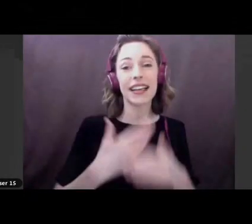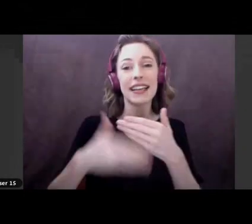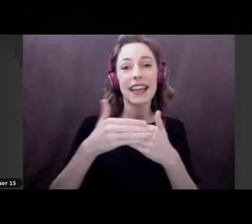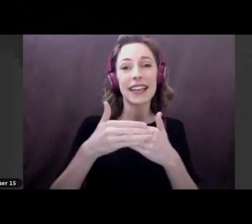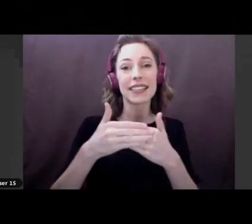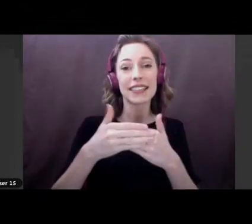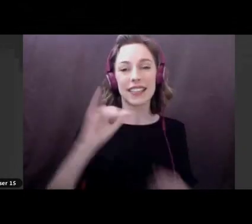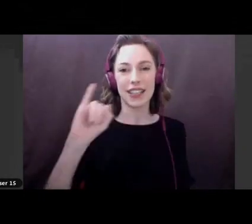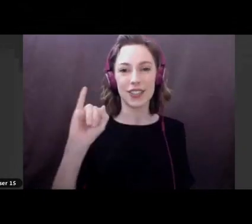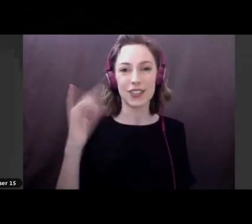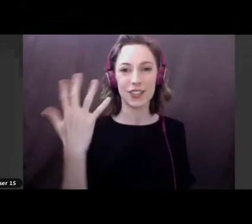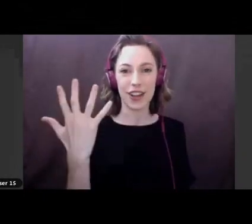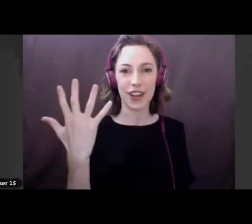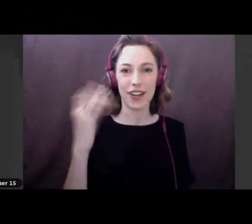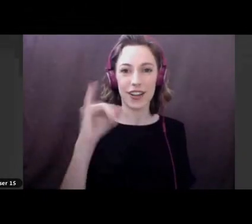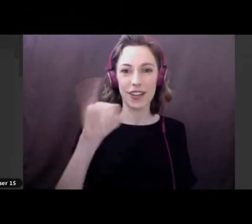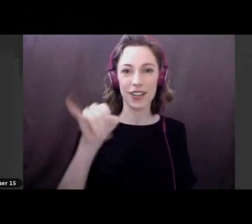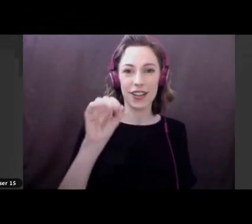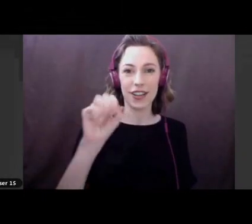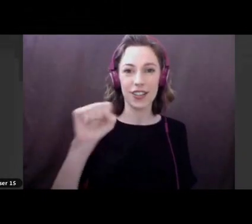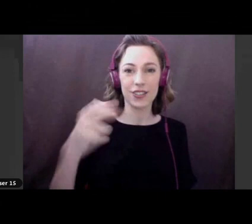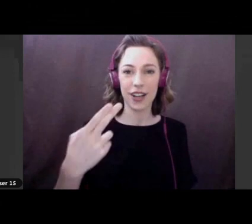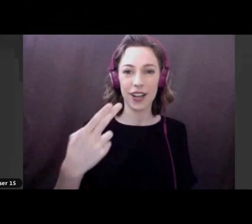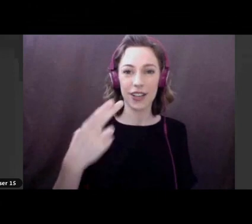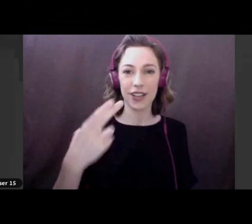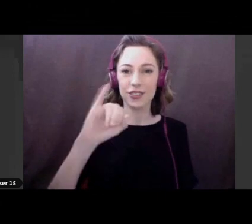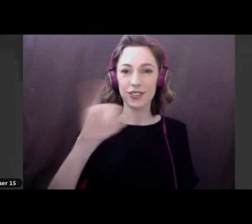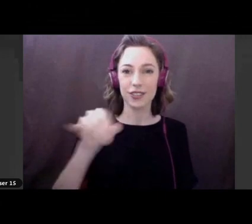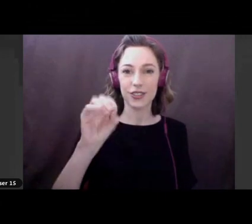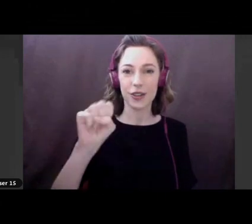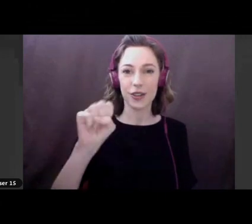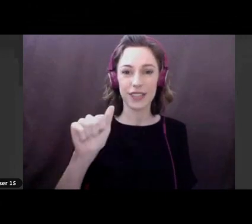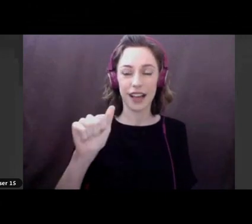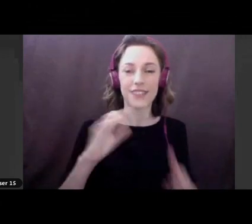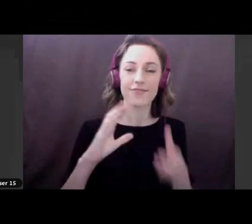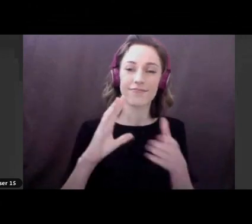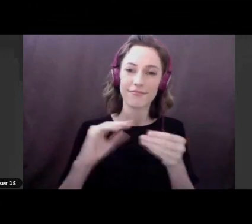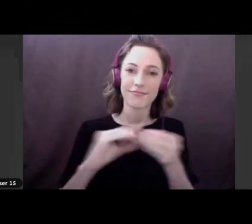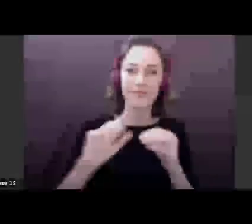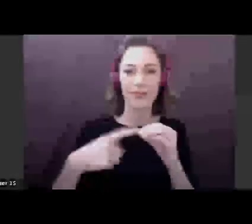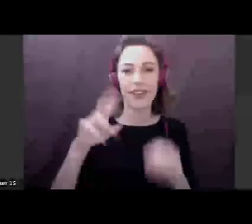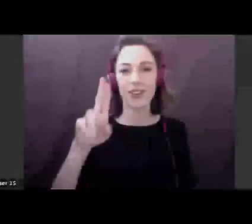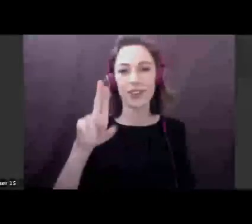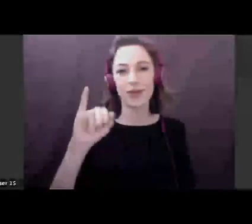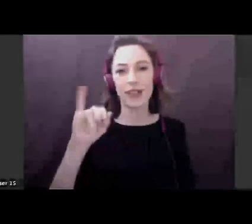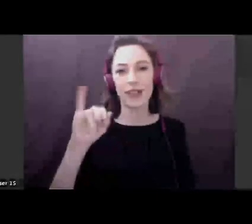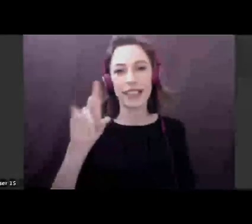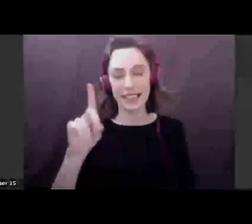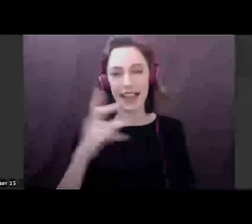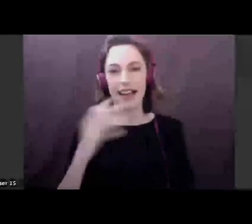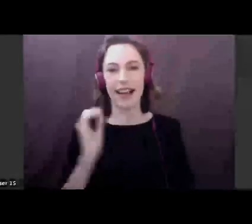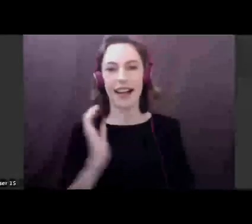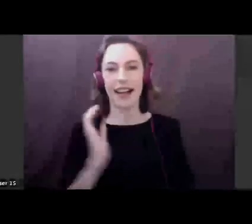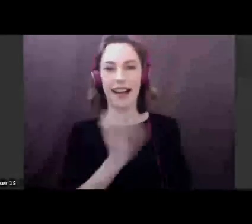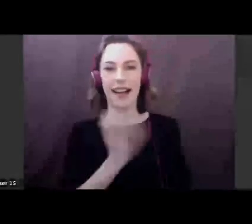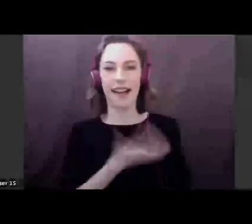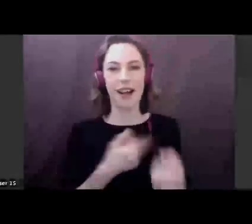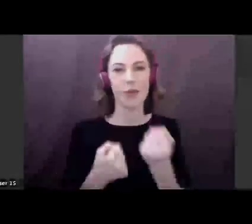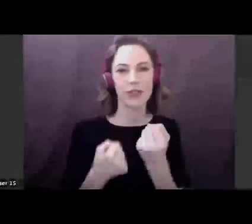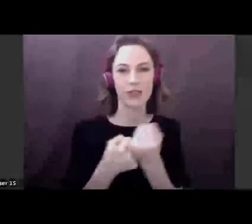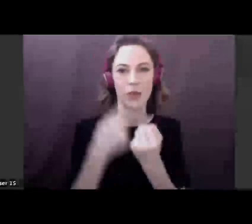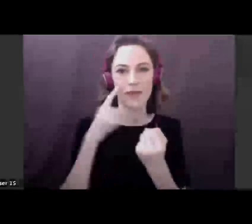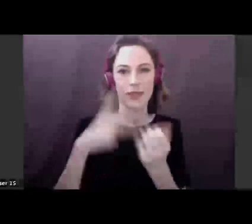about USAID and our support to this project. Josh Josa is a disability